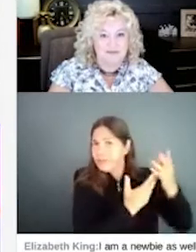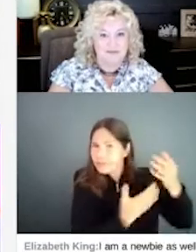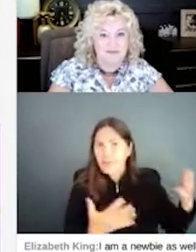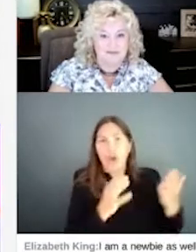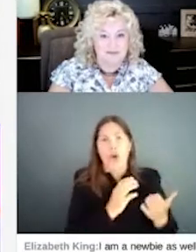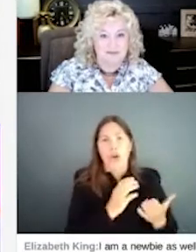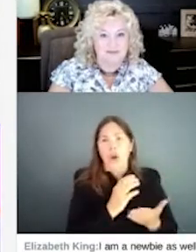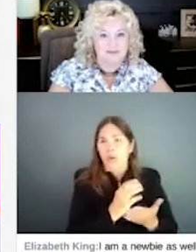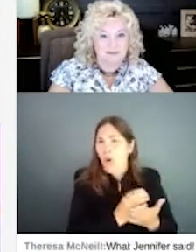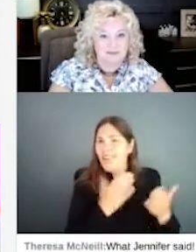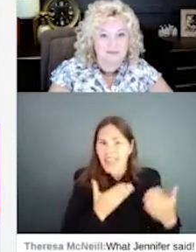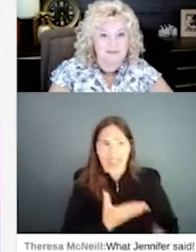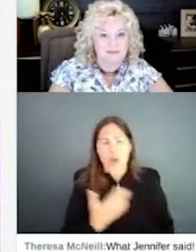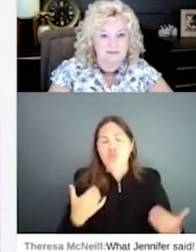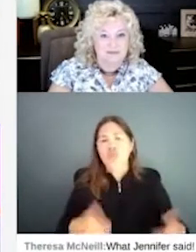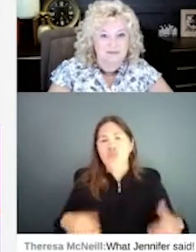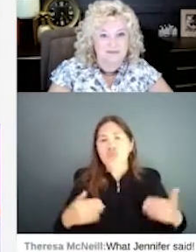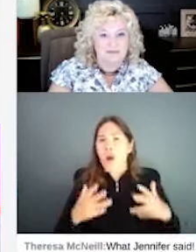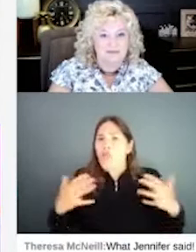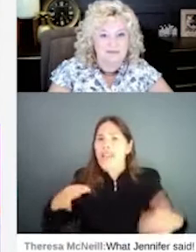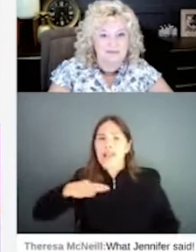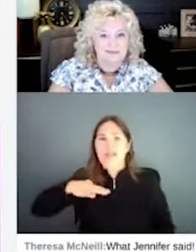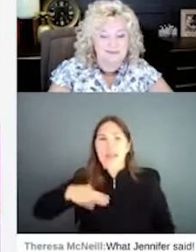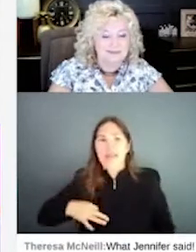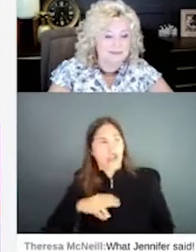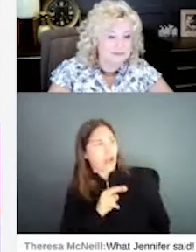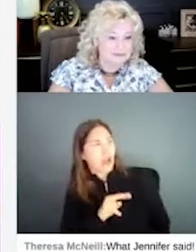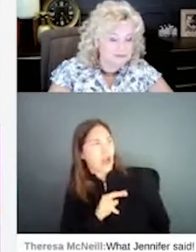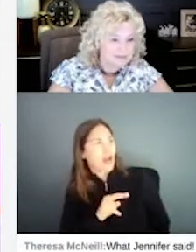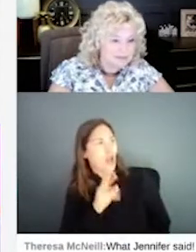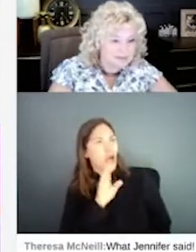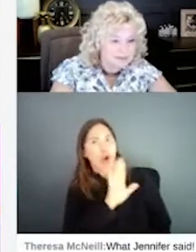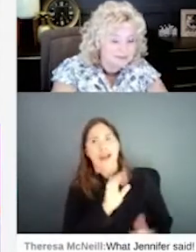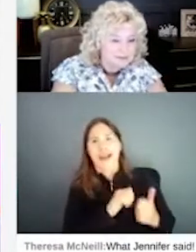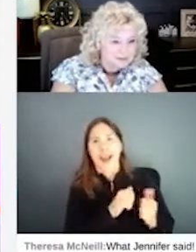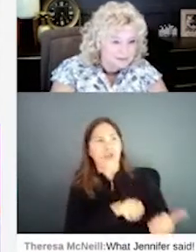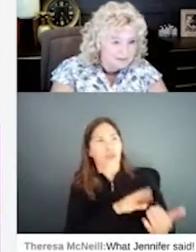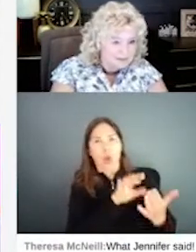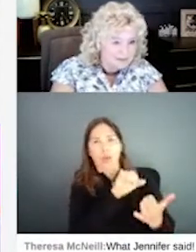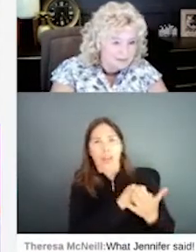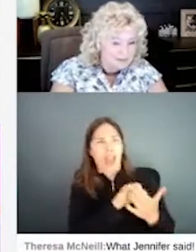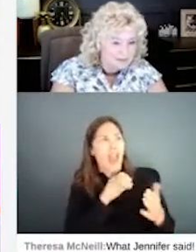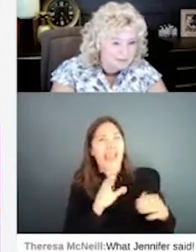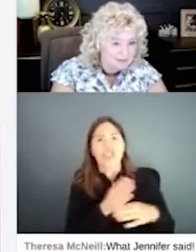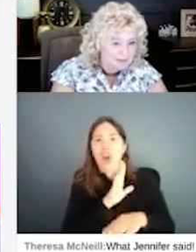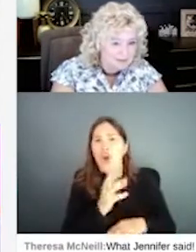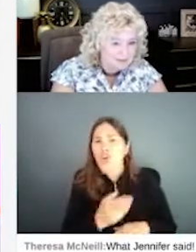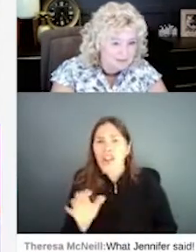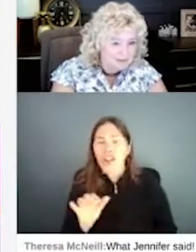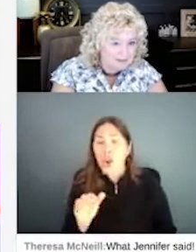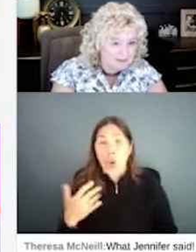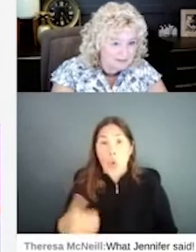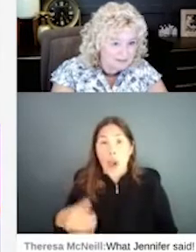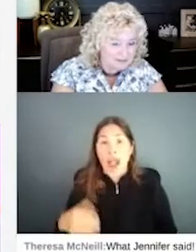And it was very, very helpful just to hear her approach, and then that she even shared her resources on top. It might not be things that